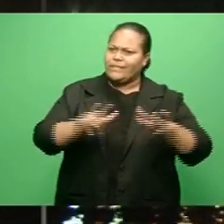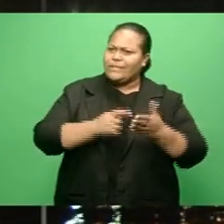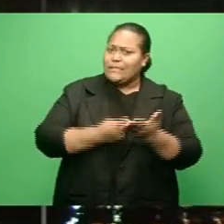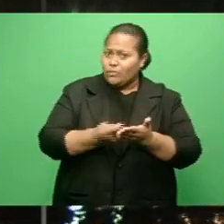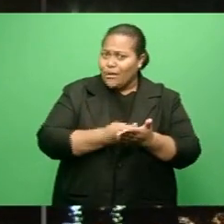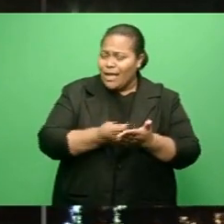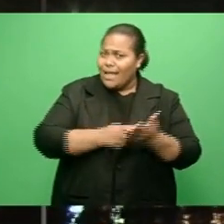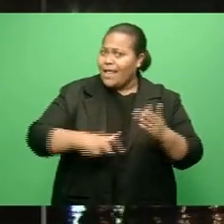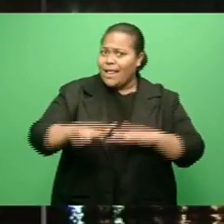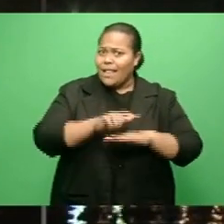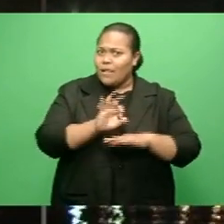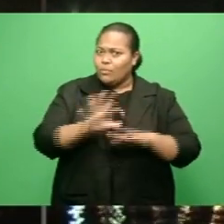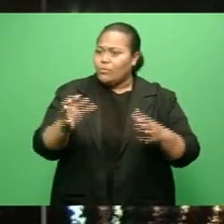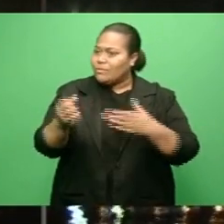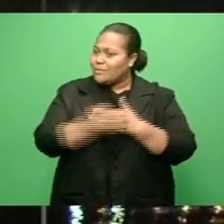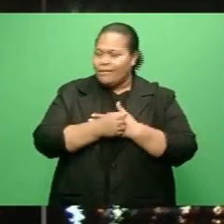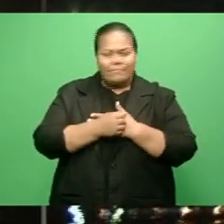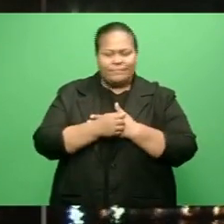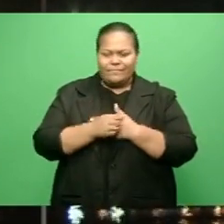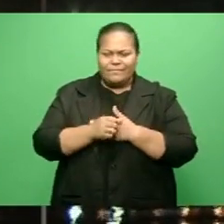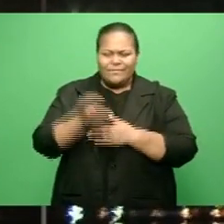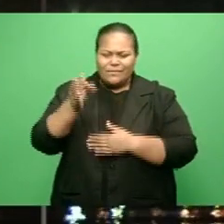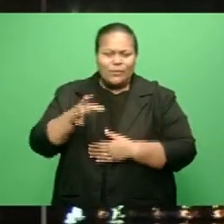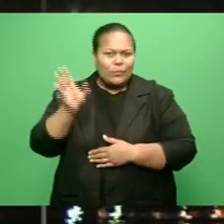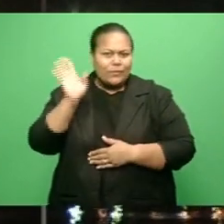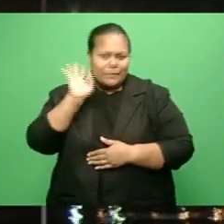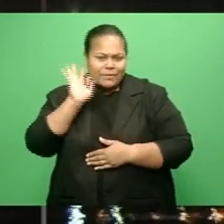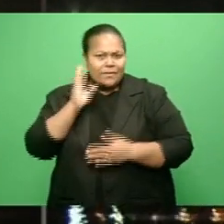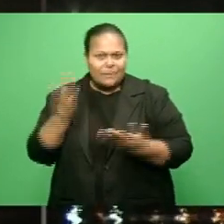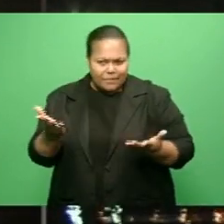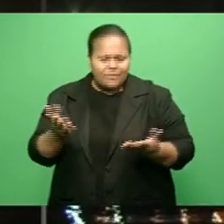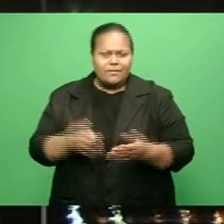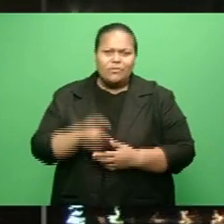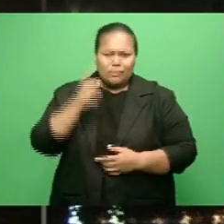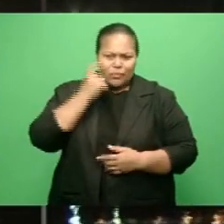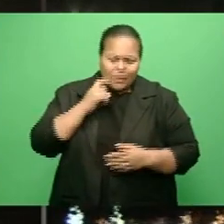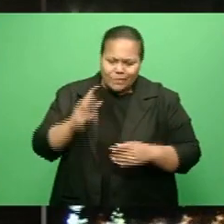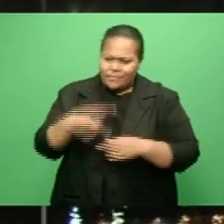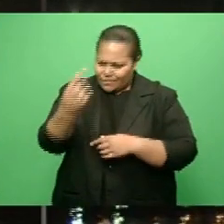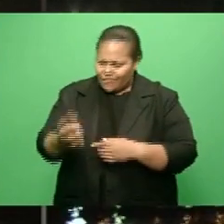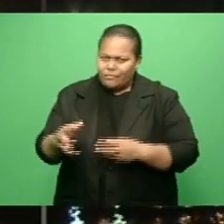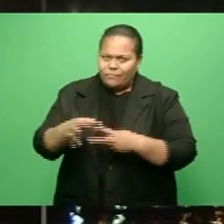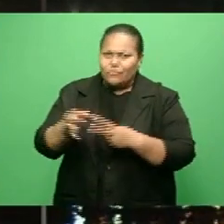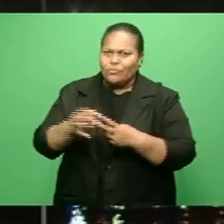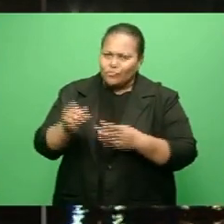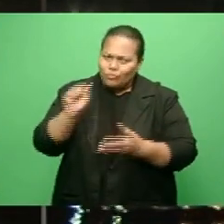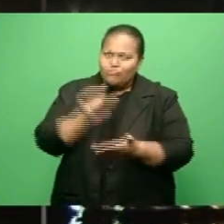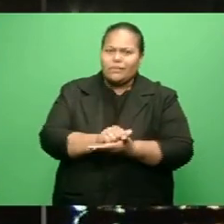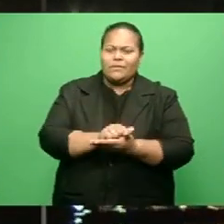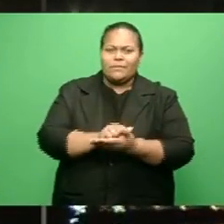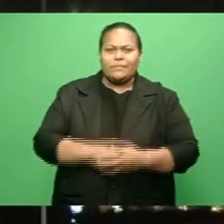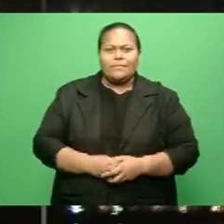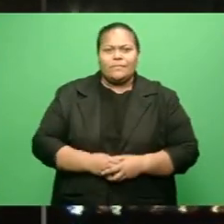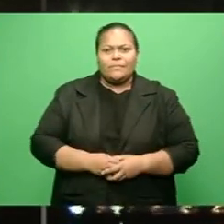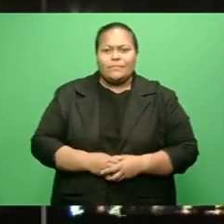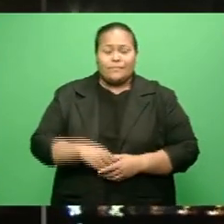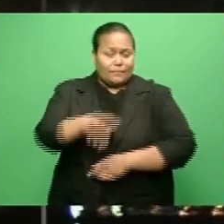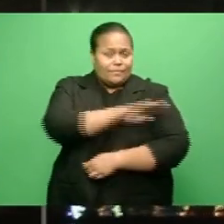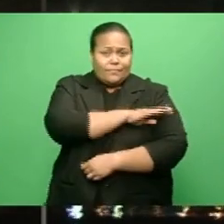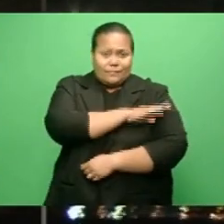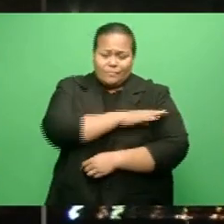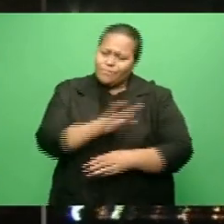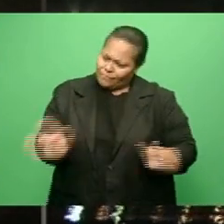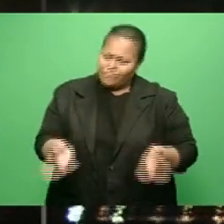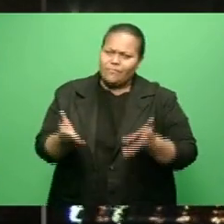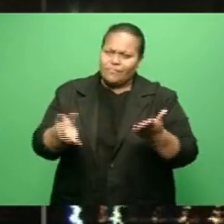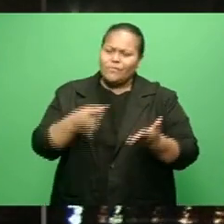not safe anymore. Apinisa Wangarandovo reports the Prime Minister is reiterating once again that lease land is